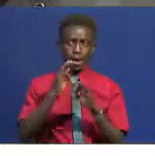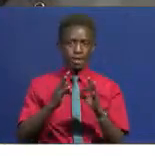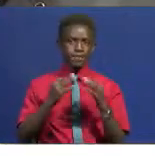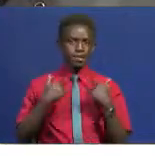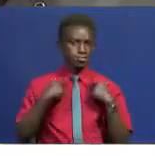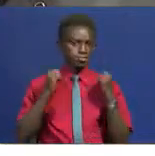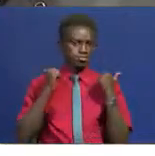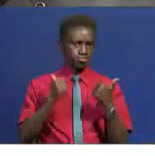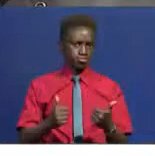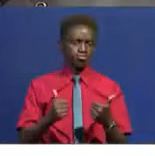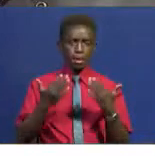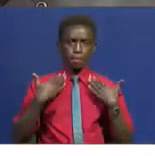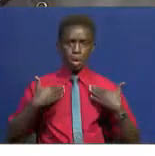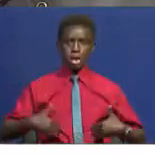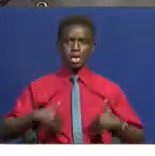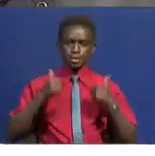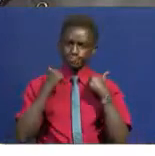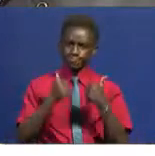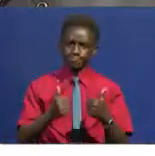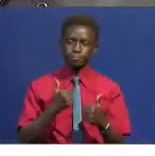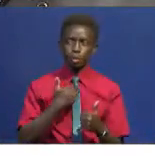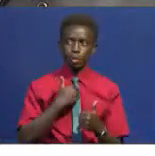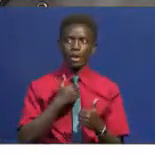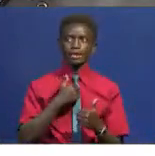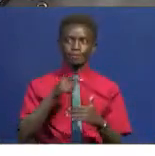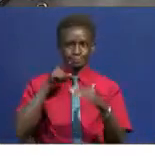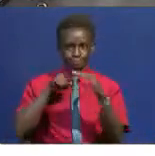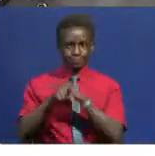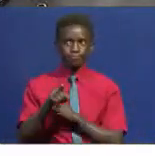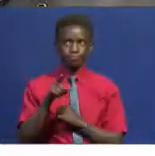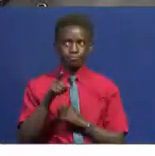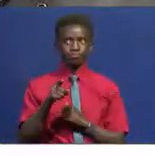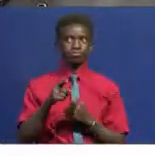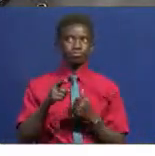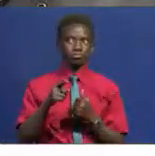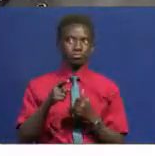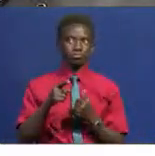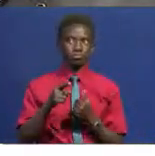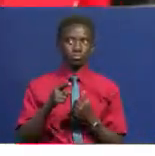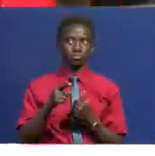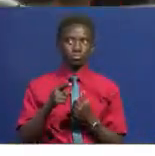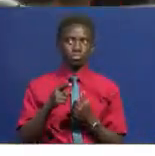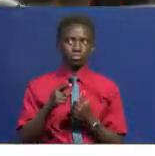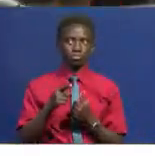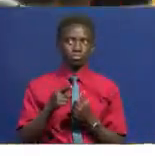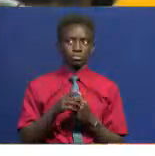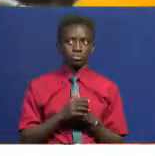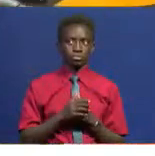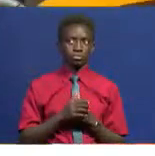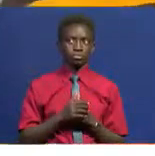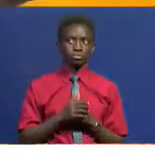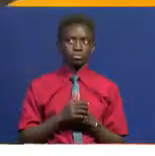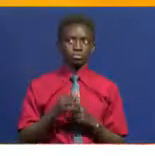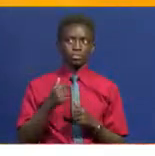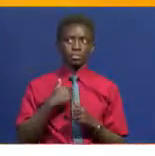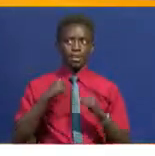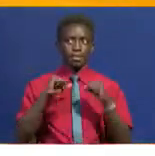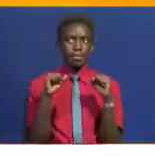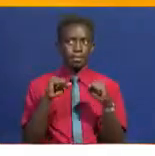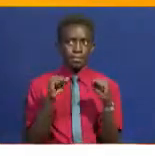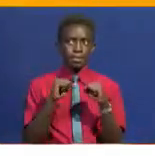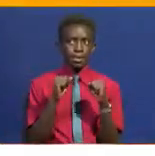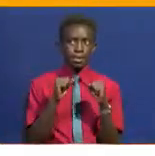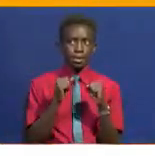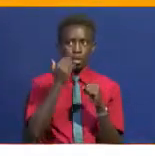sawa. Itaka niingia hapo pia star. Itaka mbaya. Hii kwanza niko na furaha sana, ilikuwa